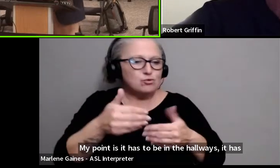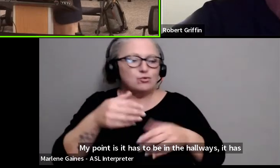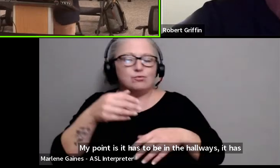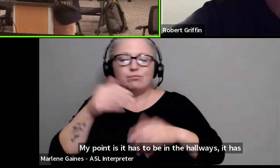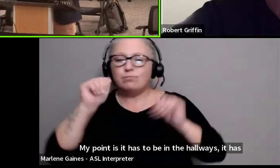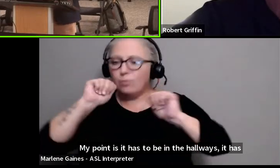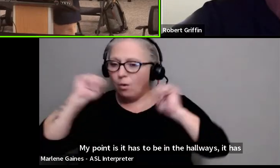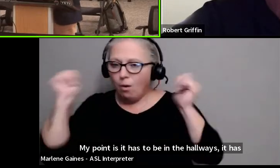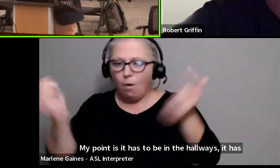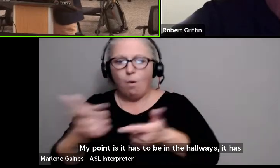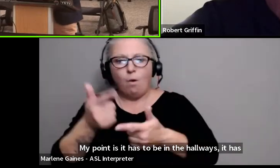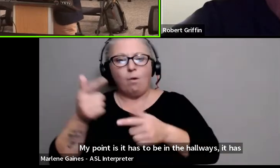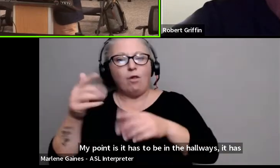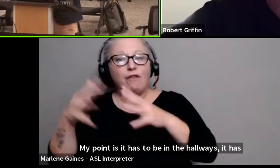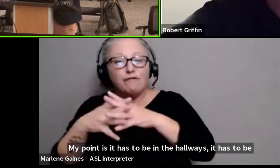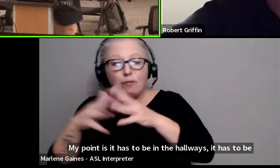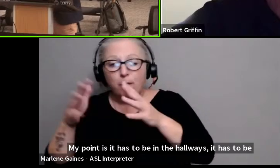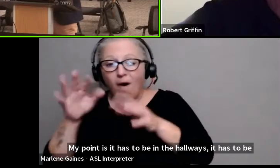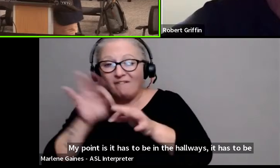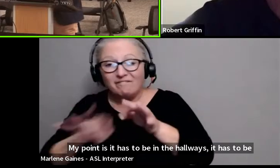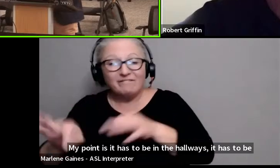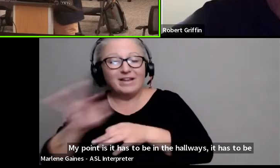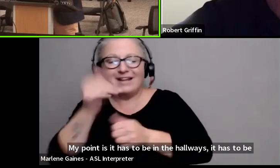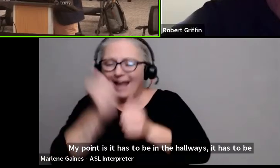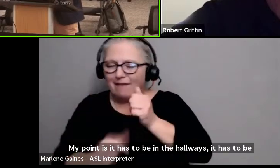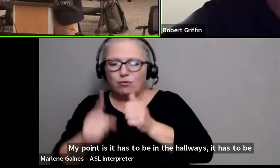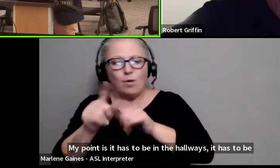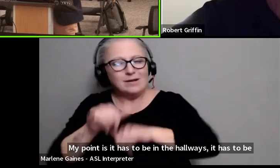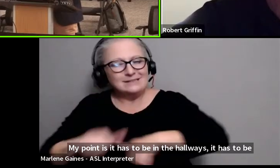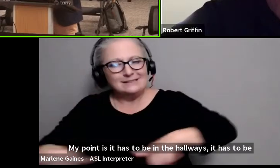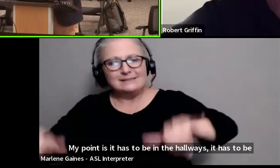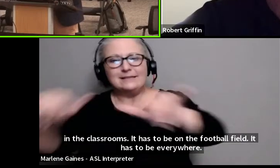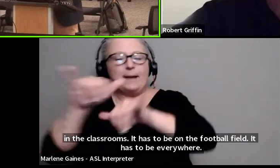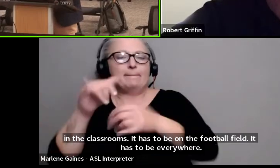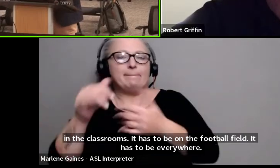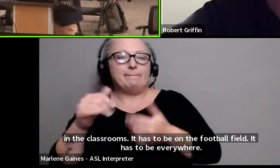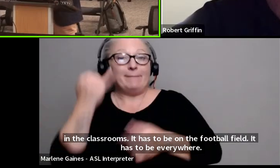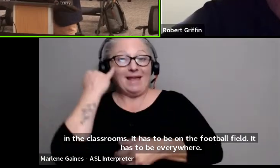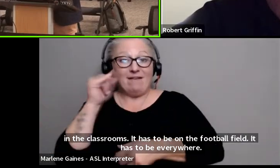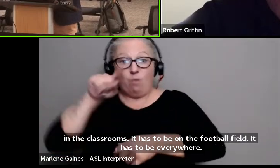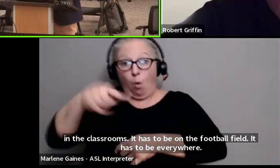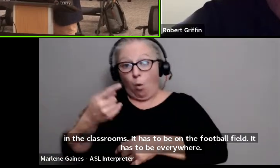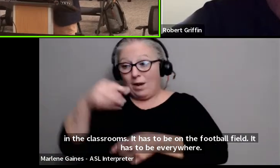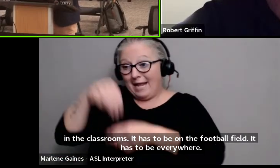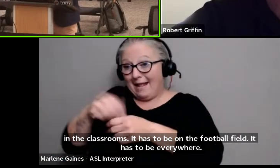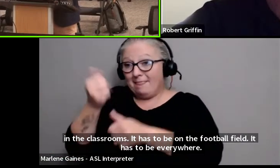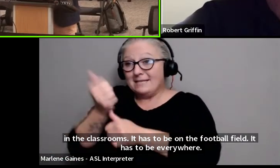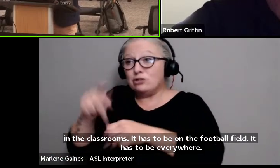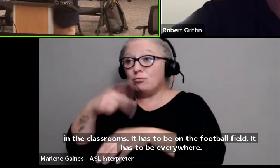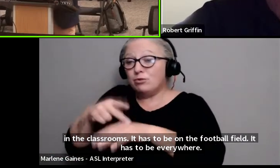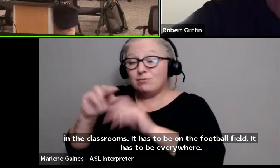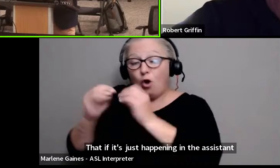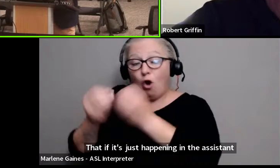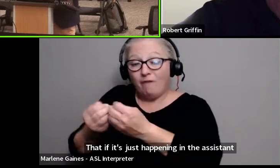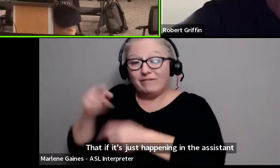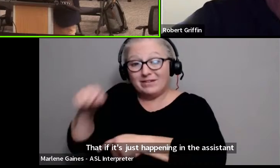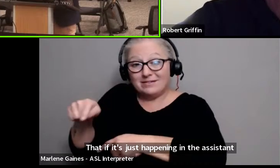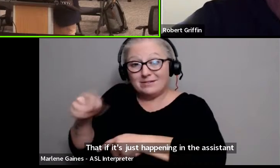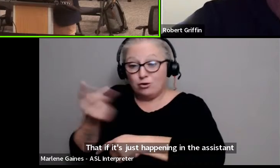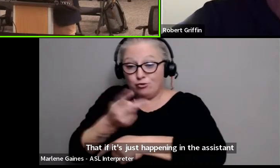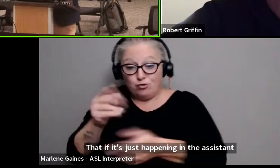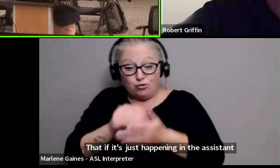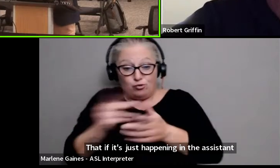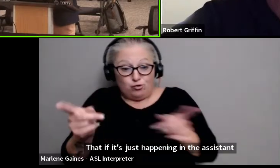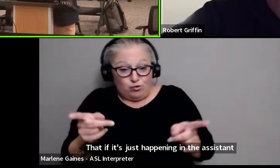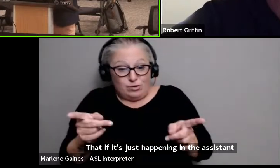be on the football field, it has to be everywhere. That if it's just happening in the assistant principal's office between two students